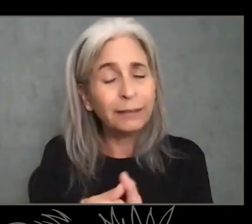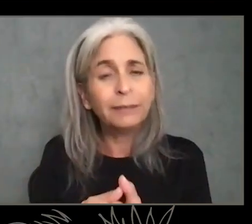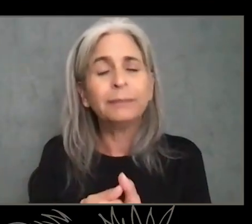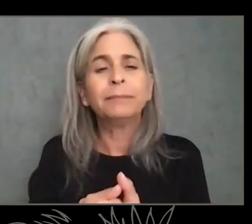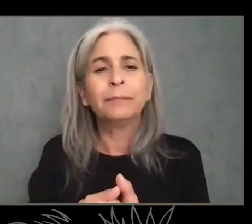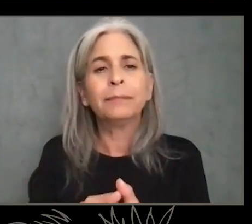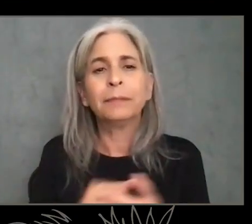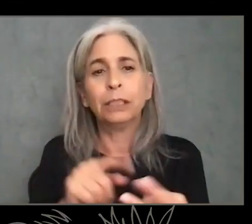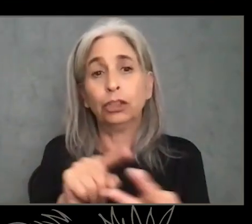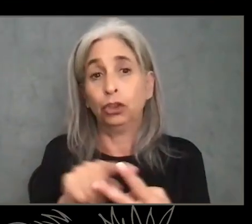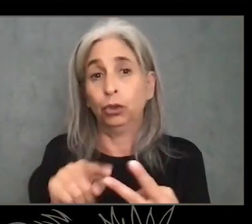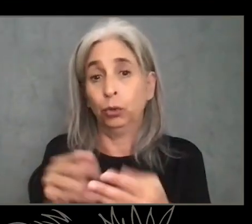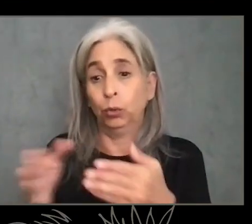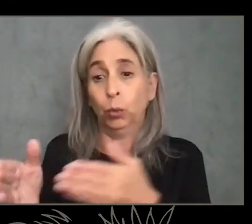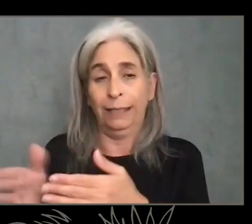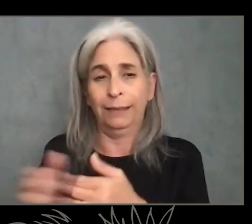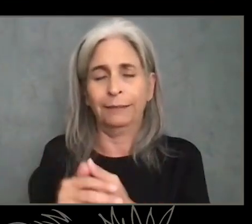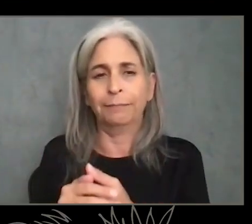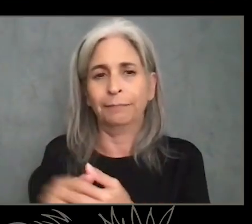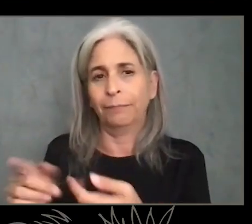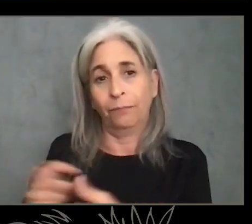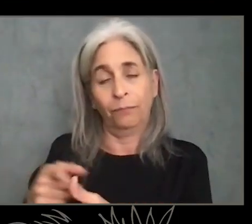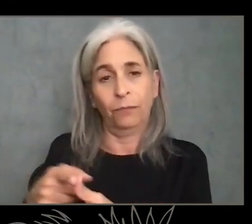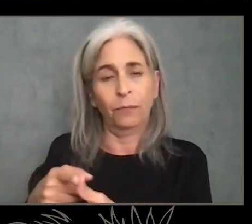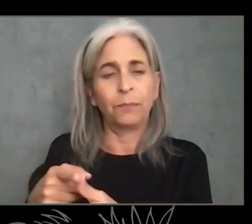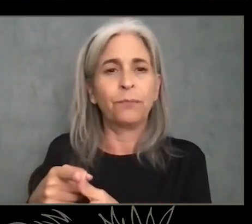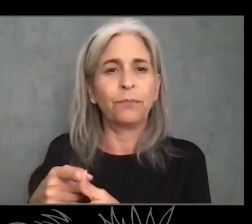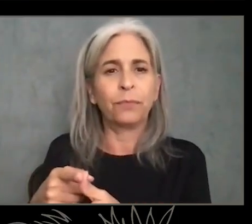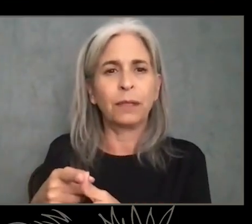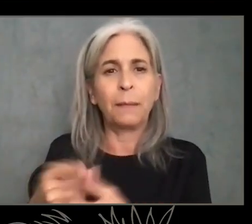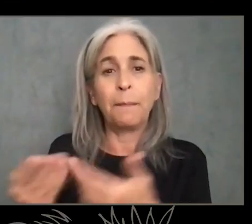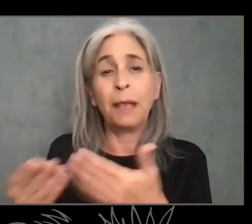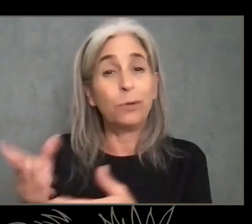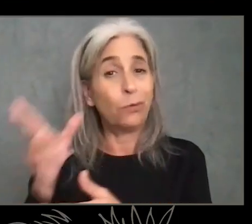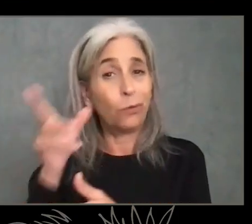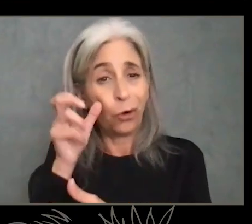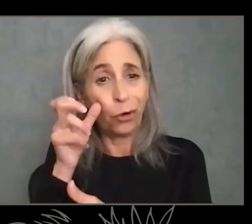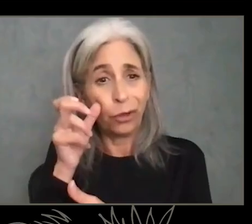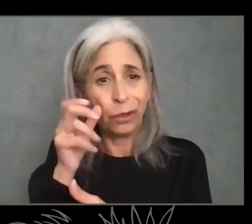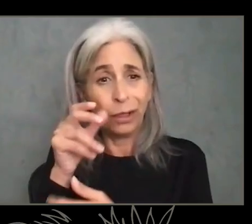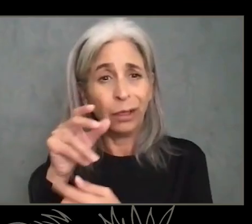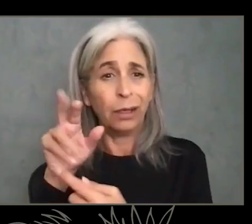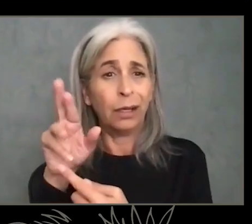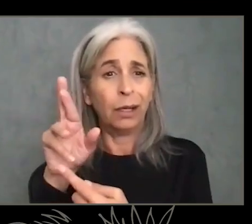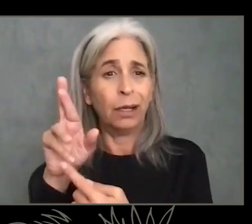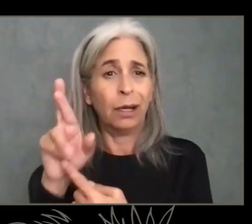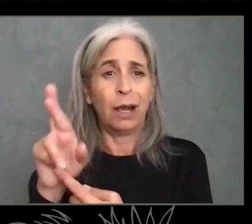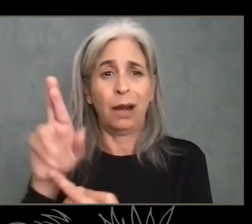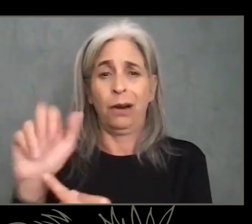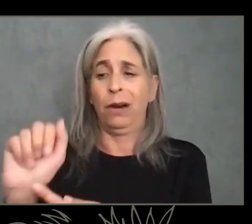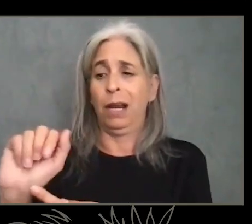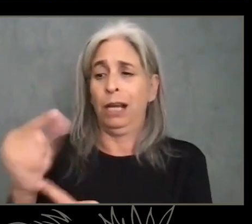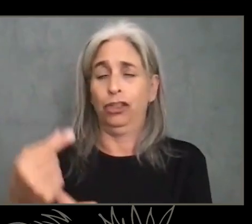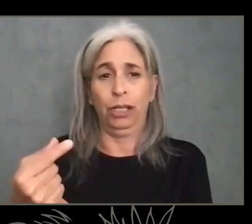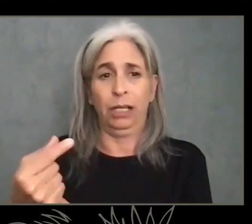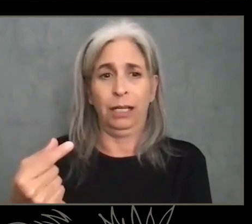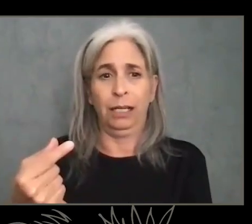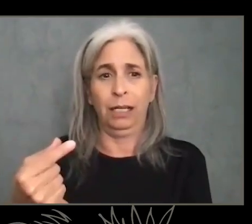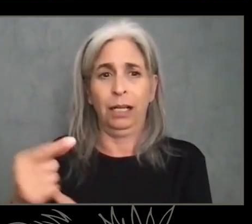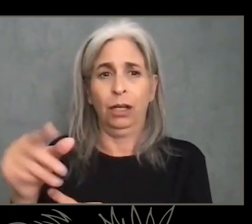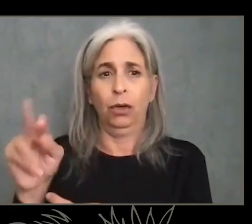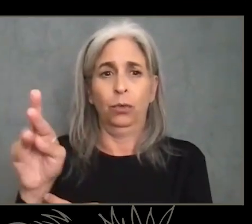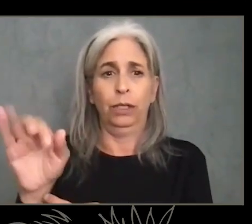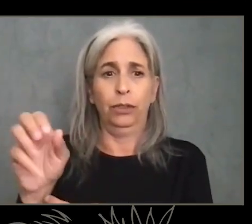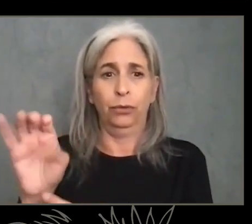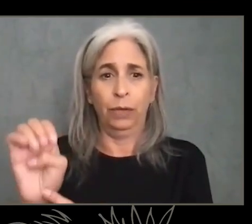basically, there's two ways to do this. One, it's maybe you have heard of it, called RAG, which is Retrieve Augmented